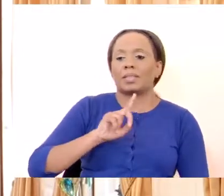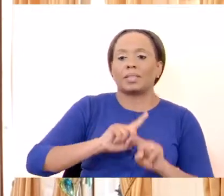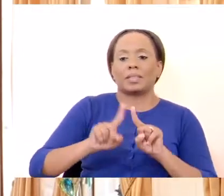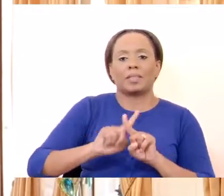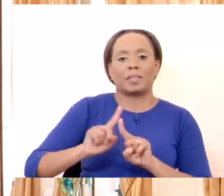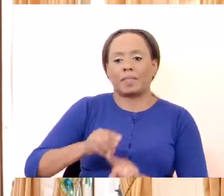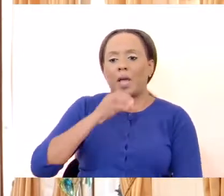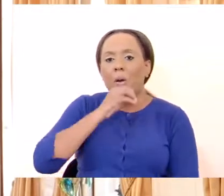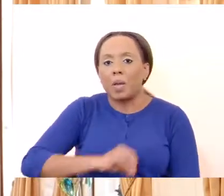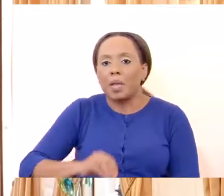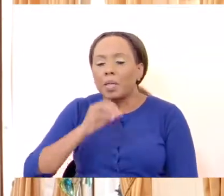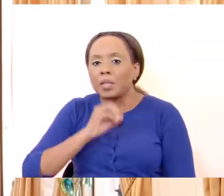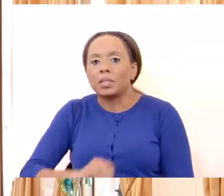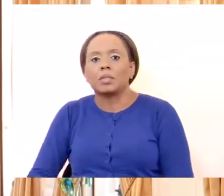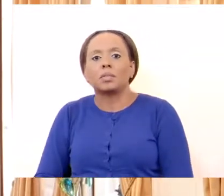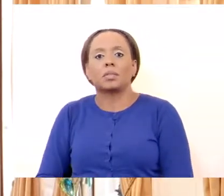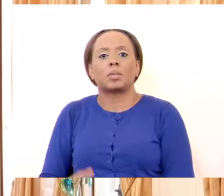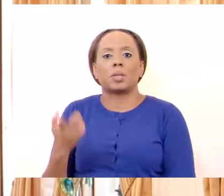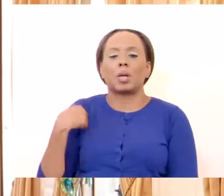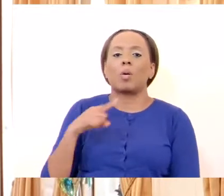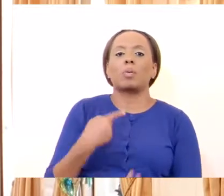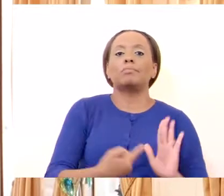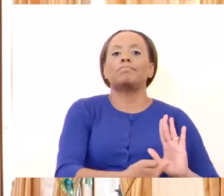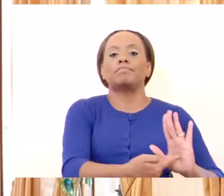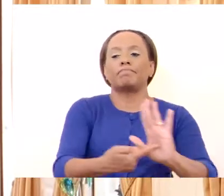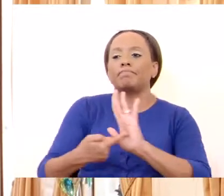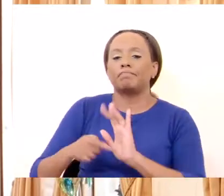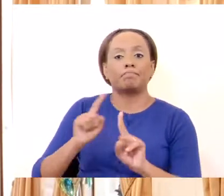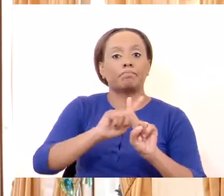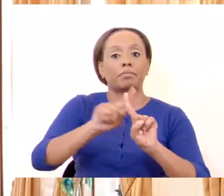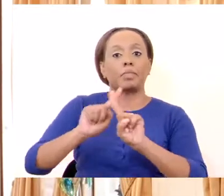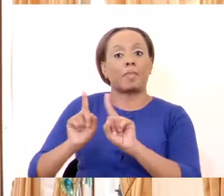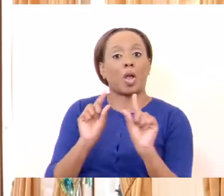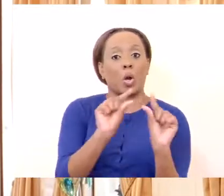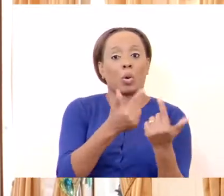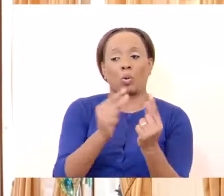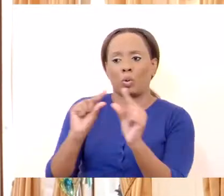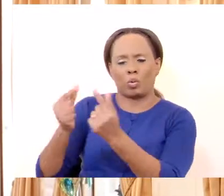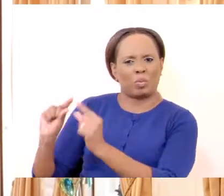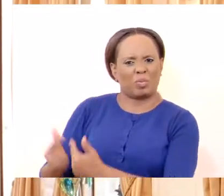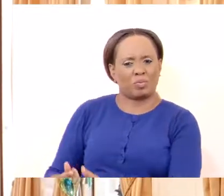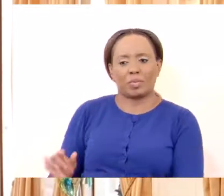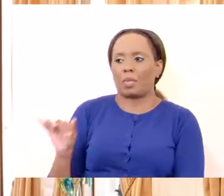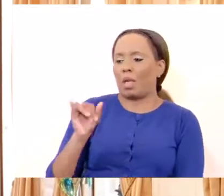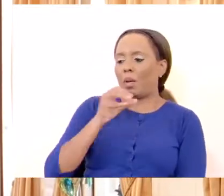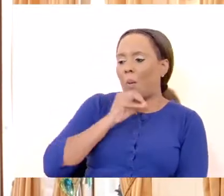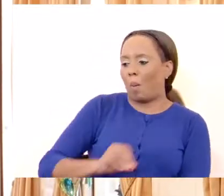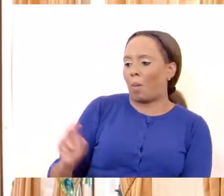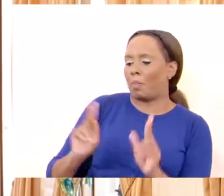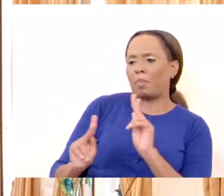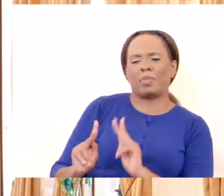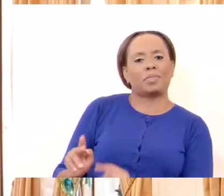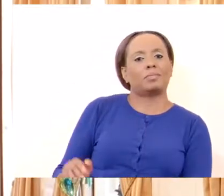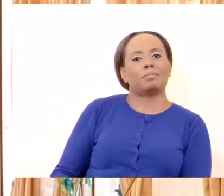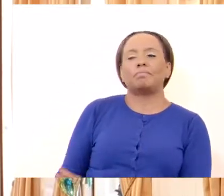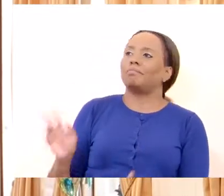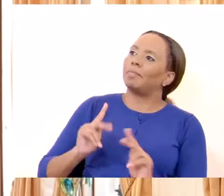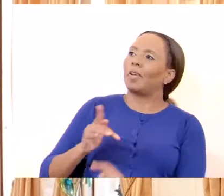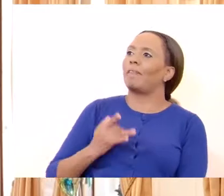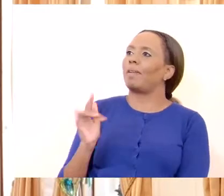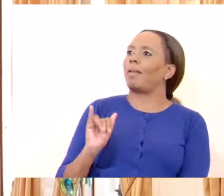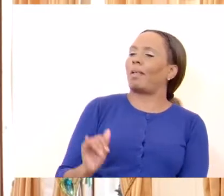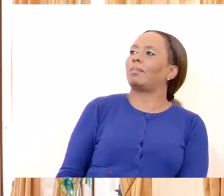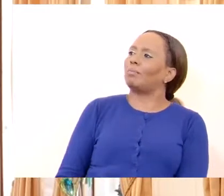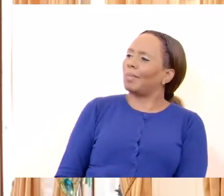have tried to highlight the vulnerable groups, or the groups that are most vulnerable, people seem to have taken it